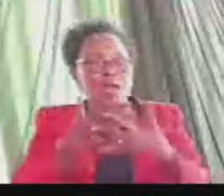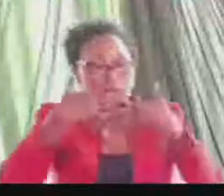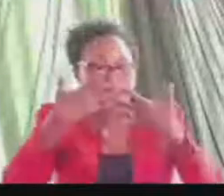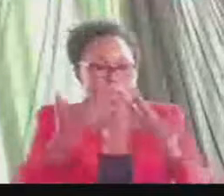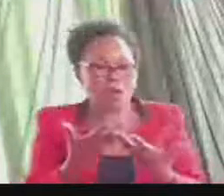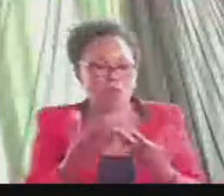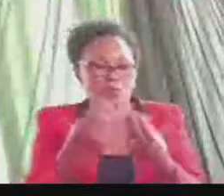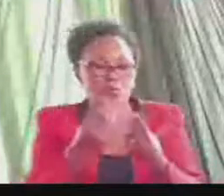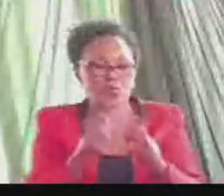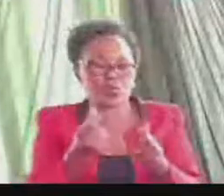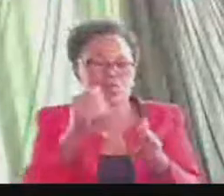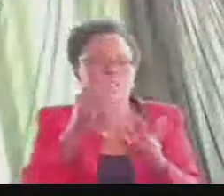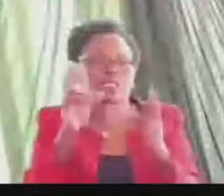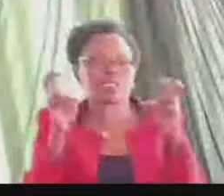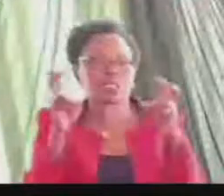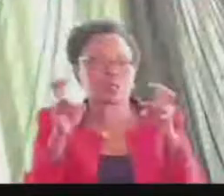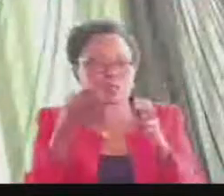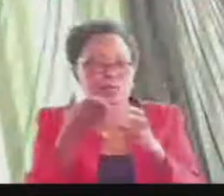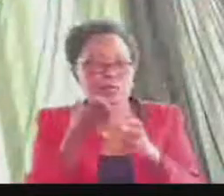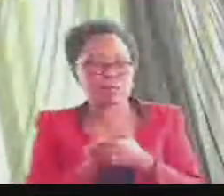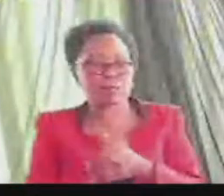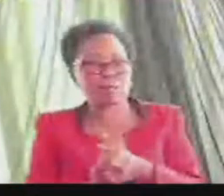sphere?